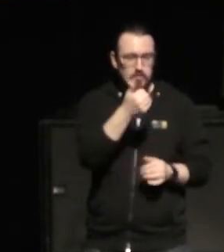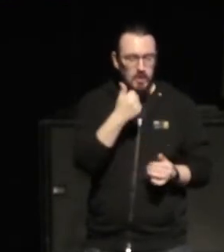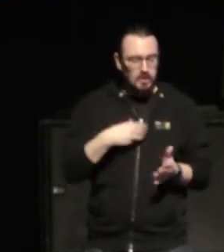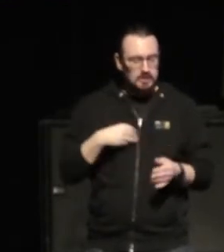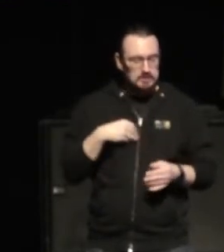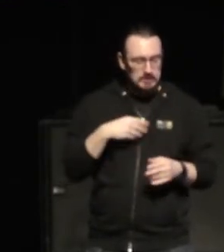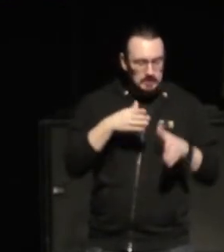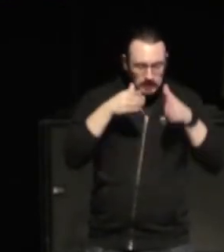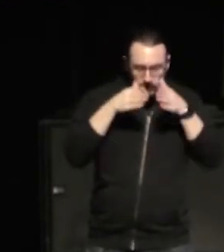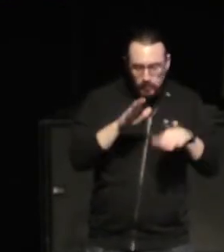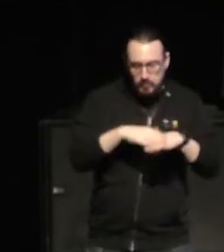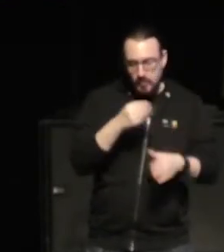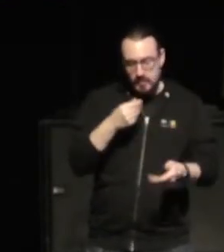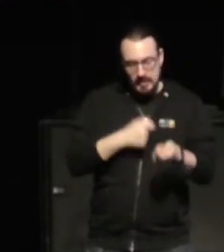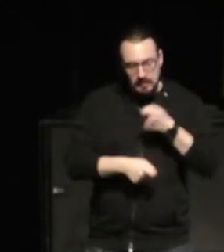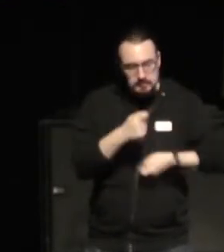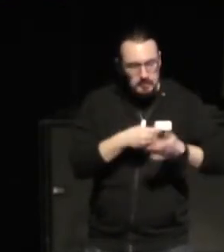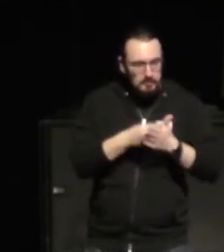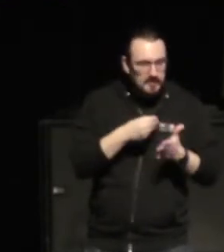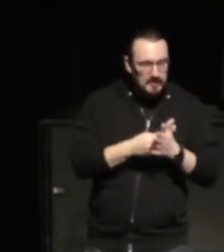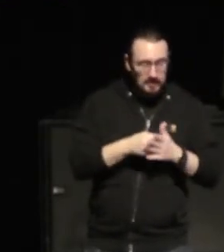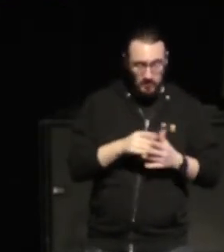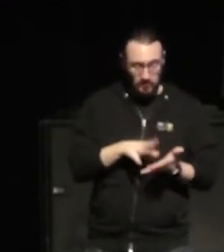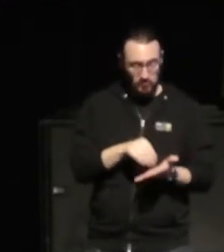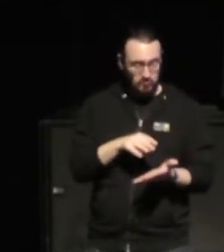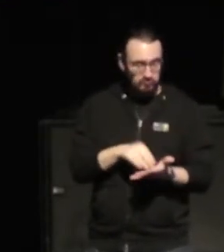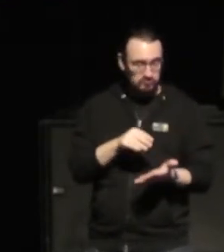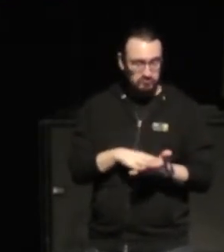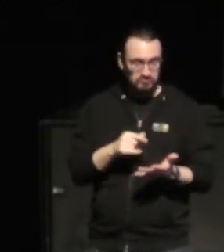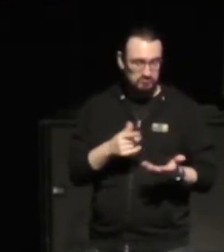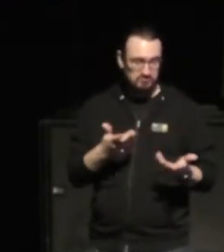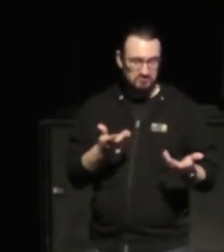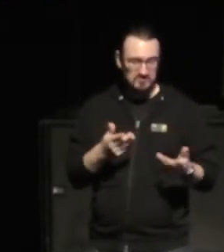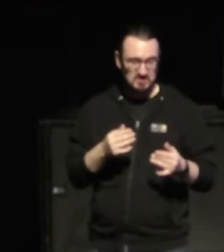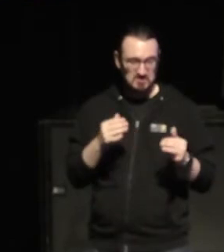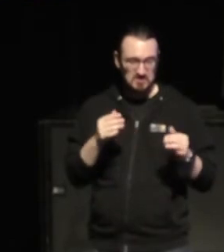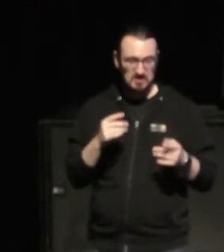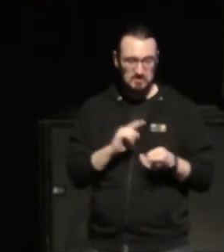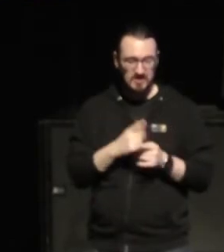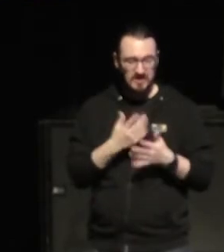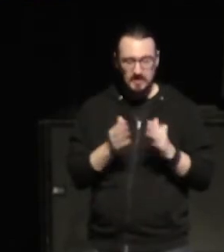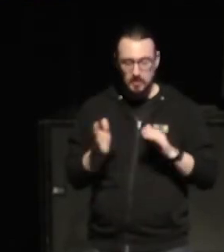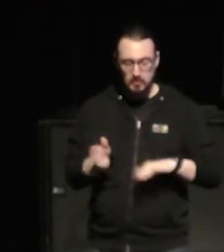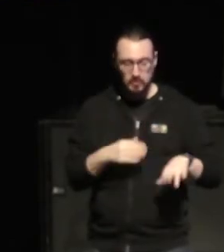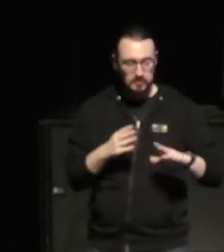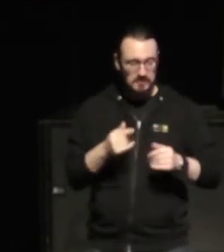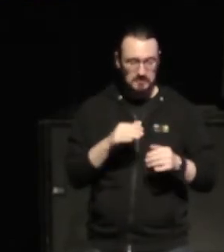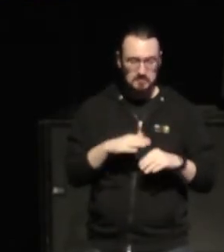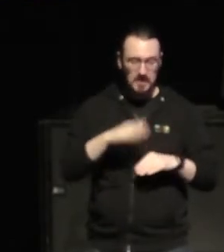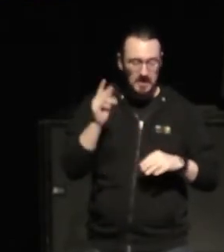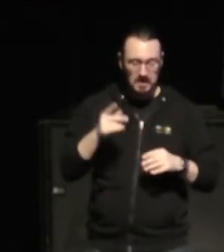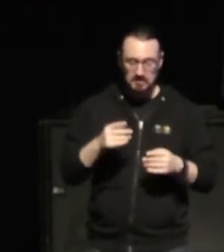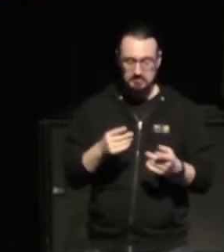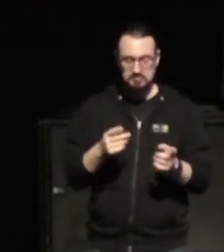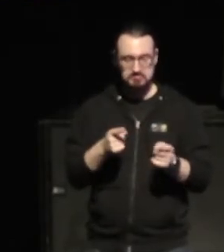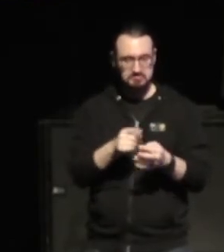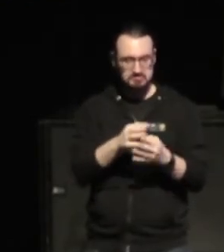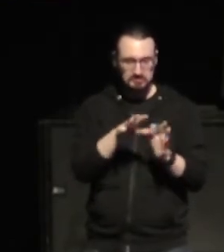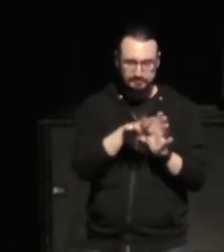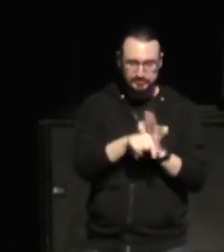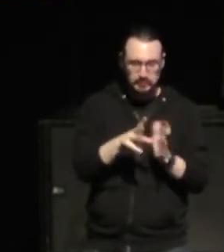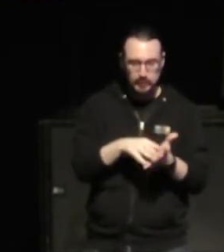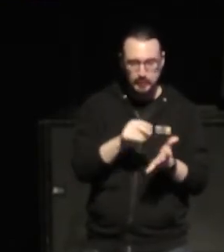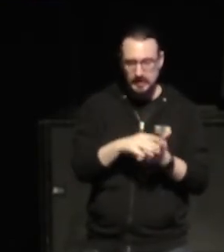you know, go for the money. If the soil will be no productive anymore, they don't care, because the